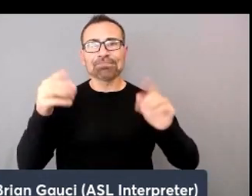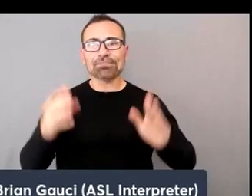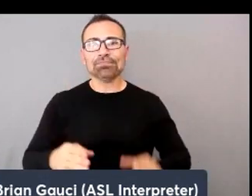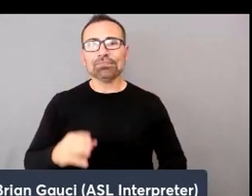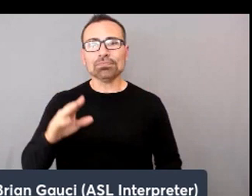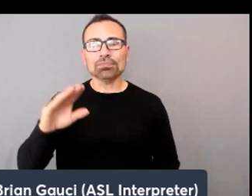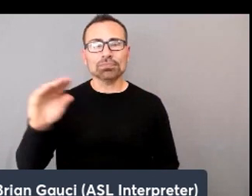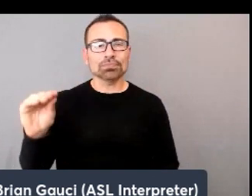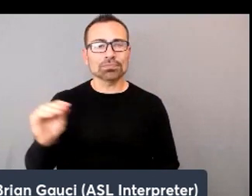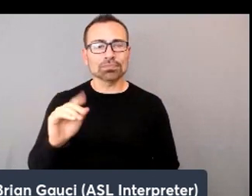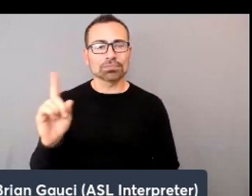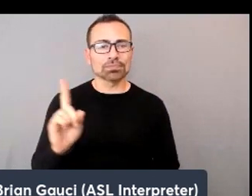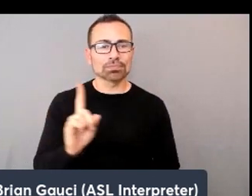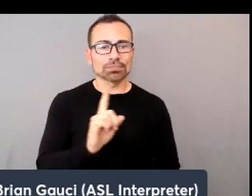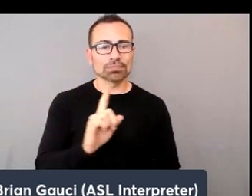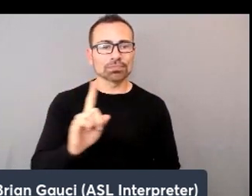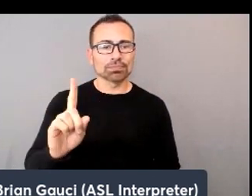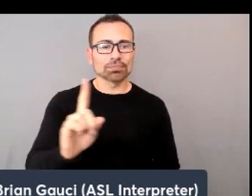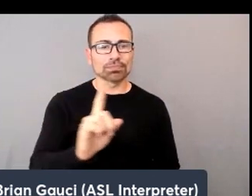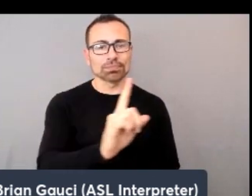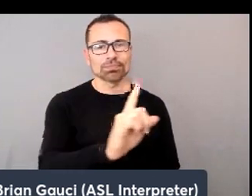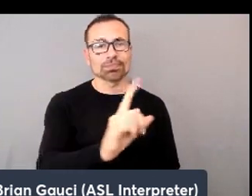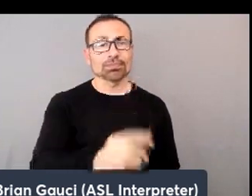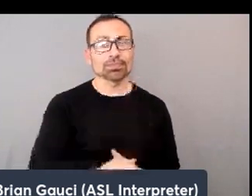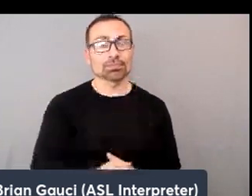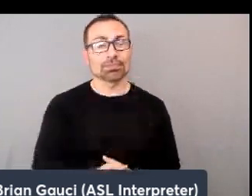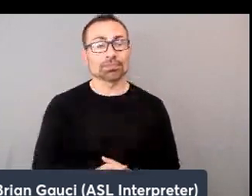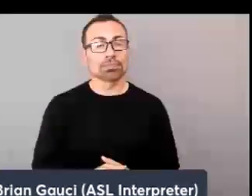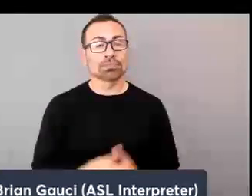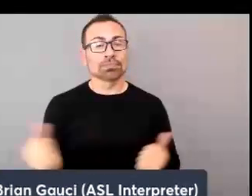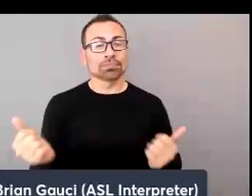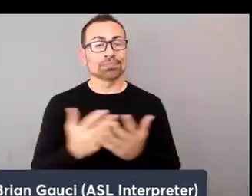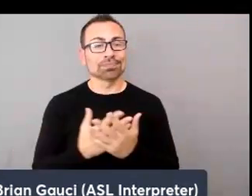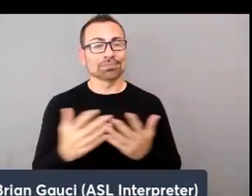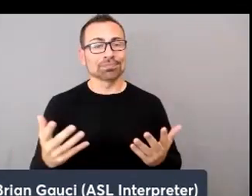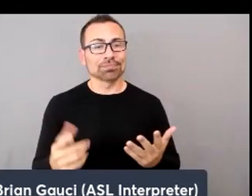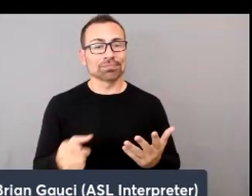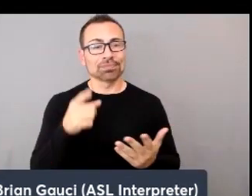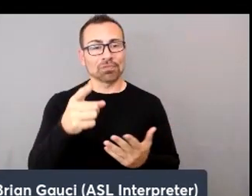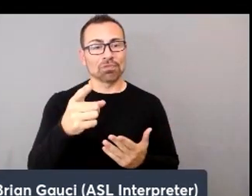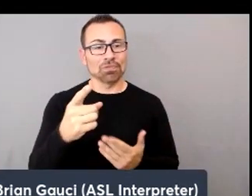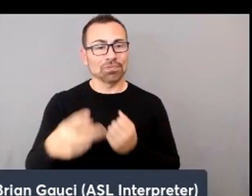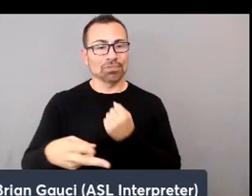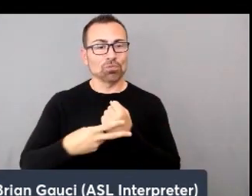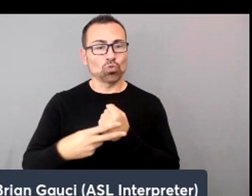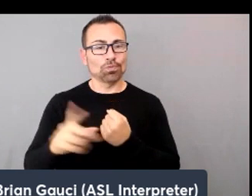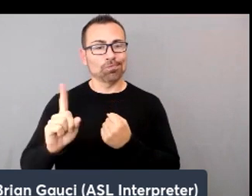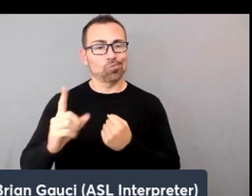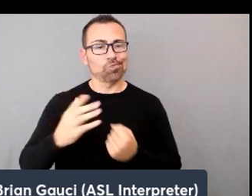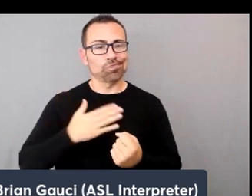in this scene. And all of this is getting stored to my output folder.